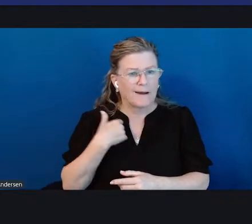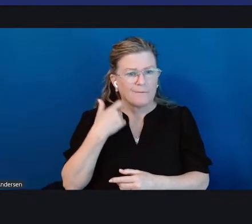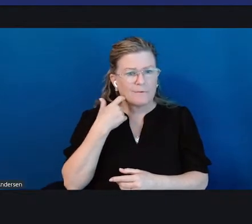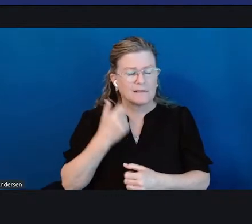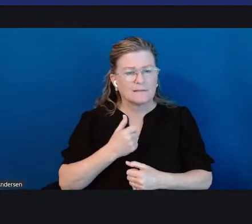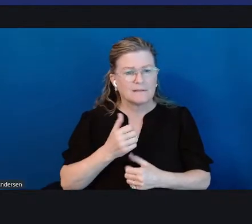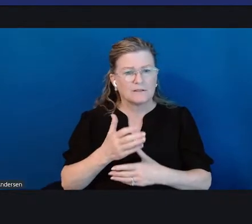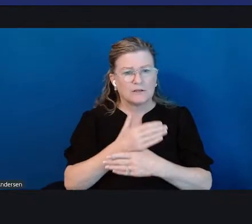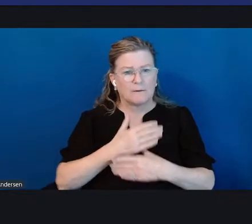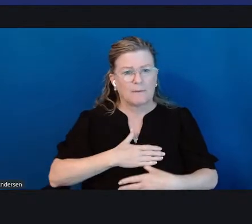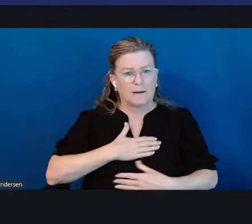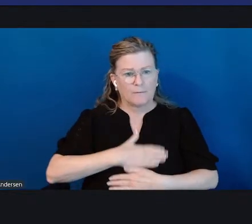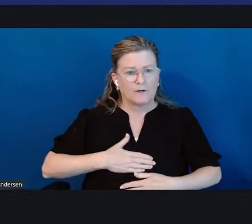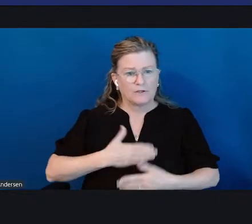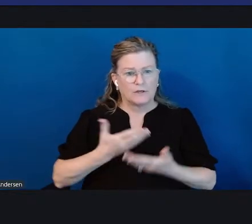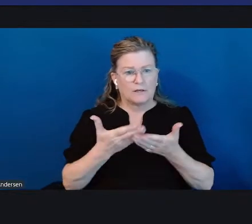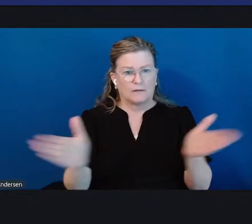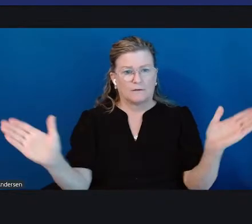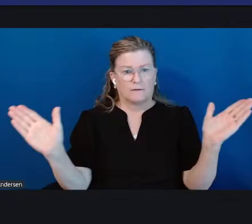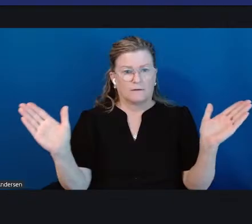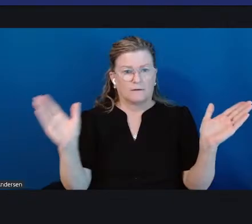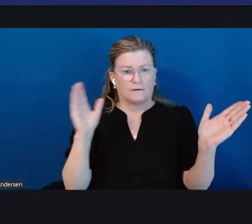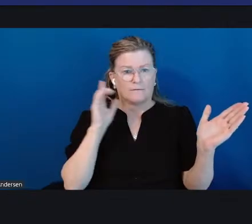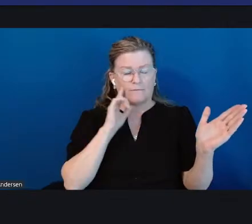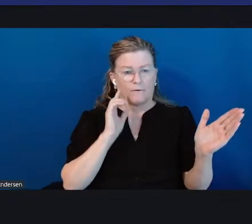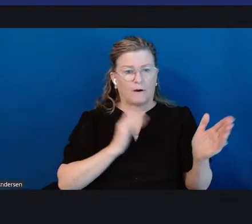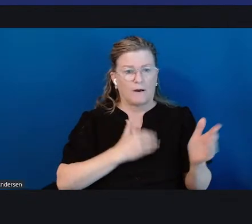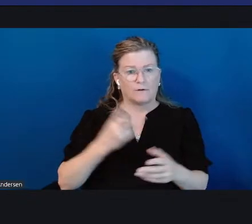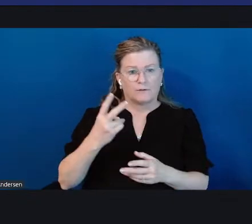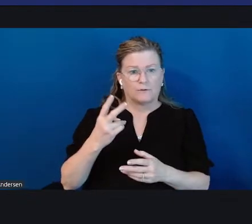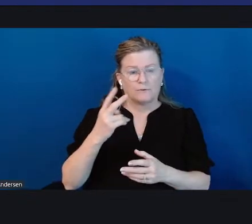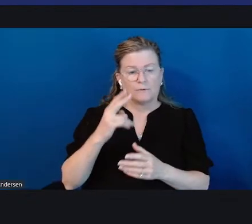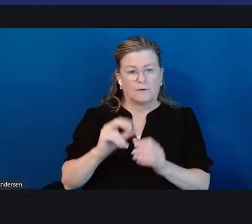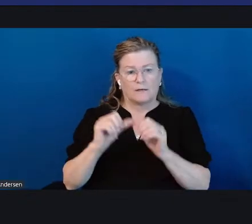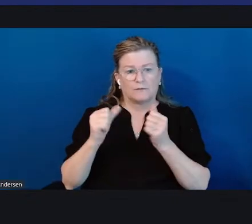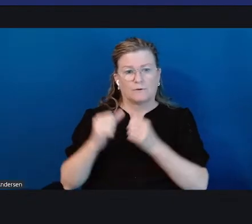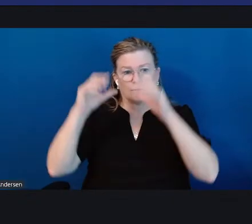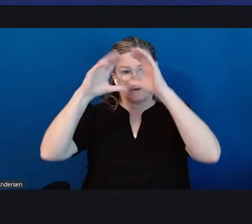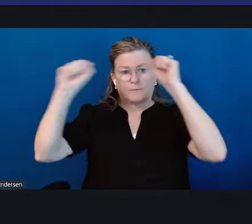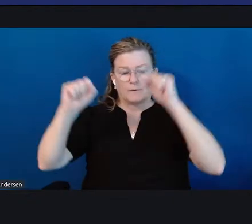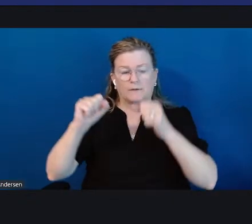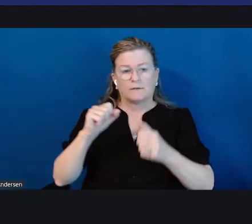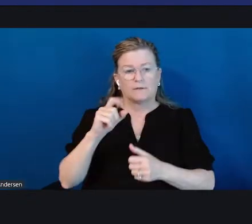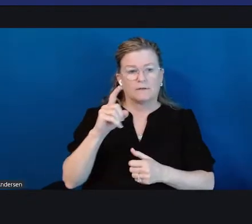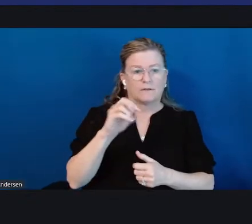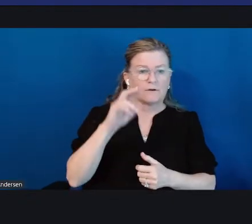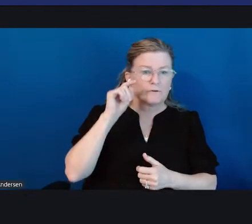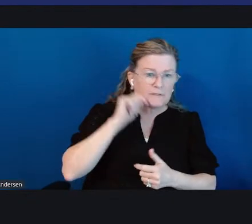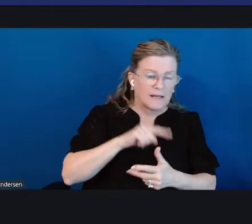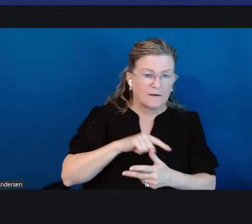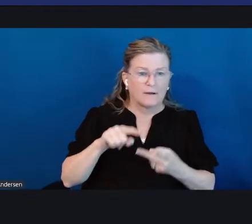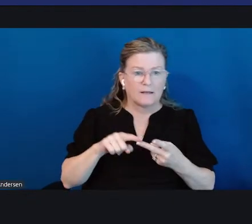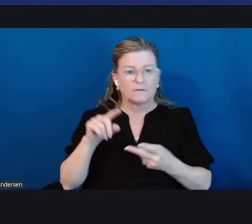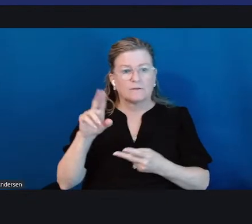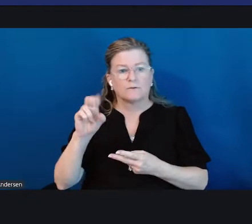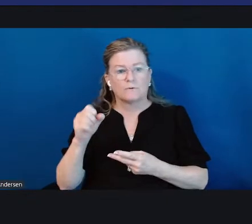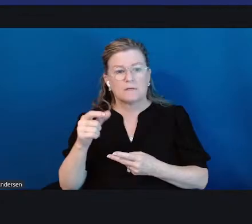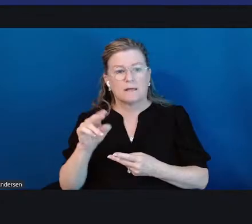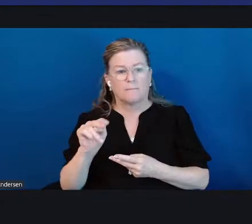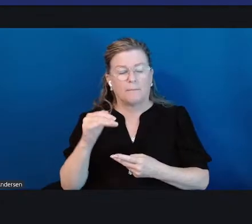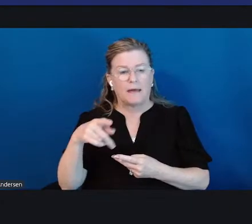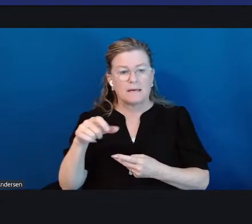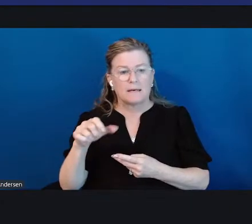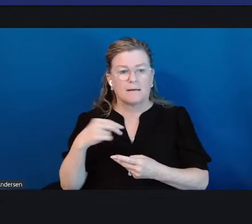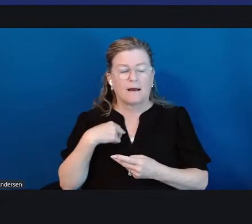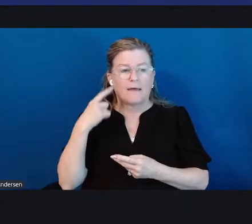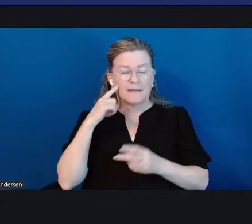my appreciation publicly for our 2 associate superintendents, Dr. Tanner and Susan Patton. I think it's clear that